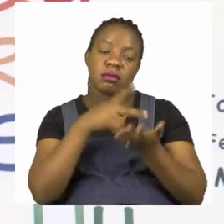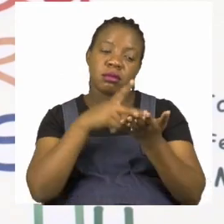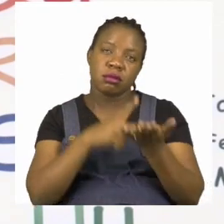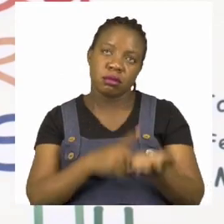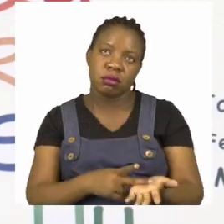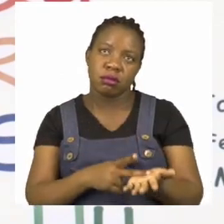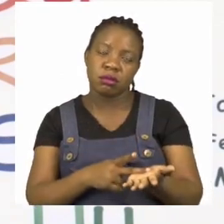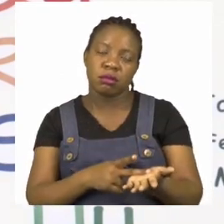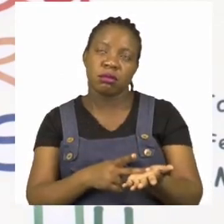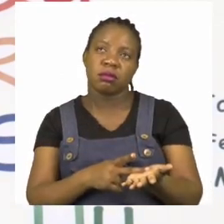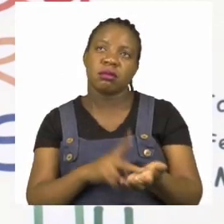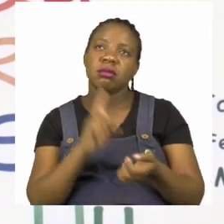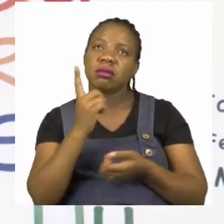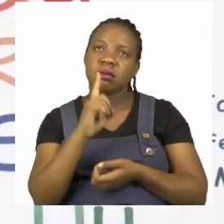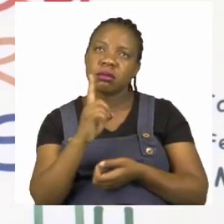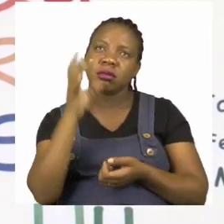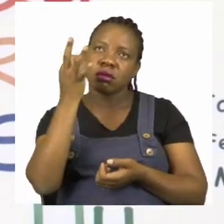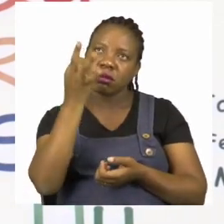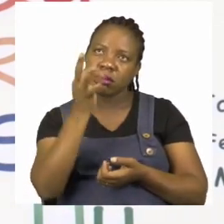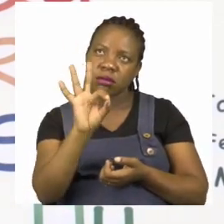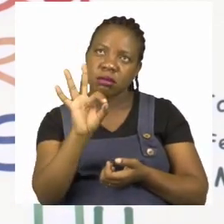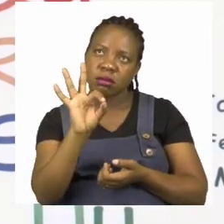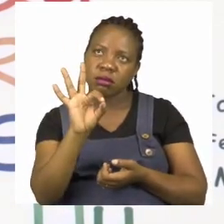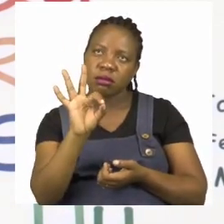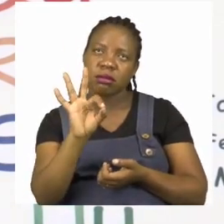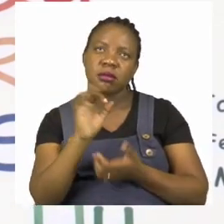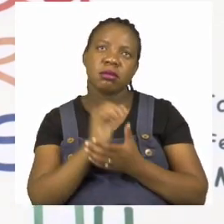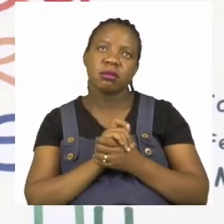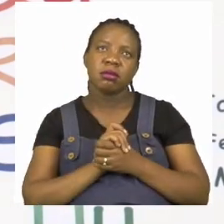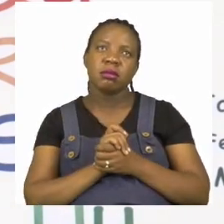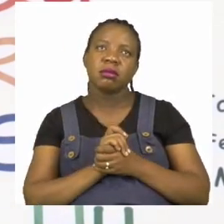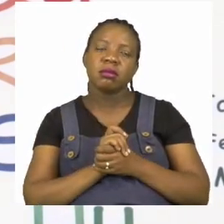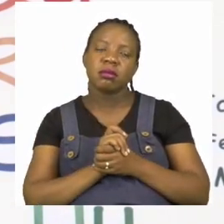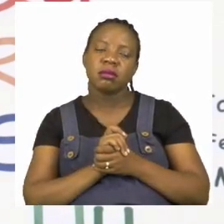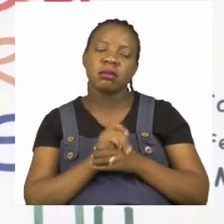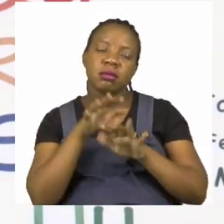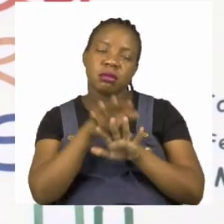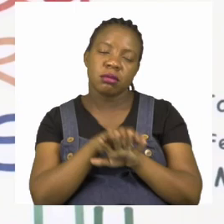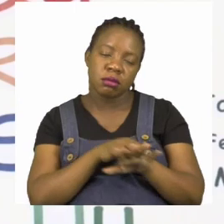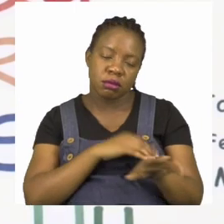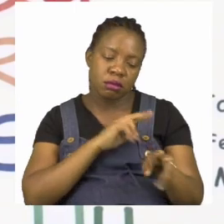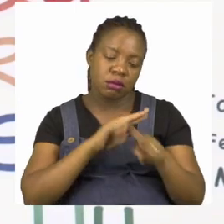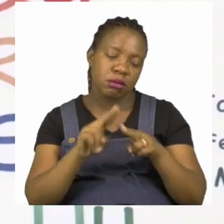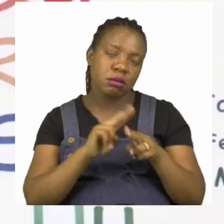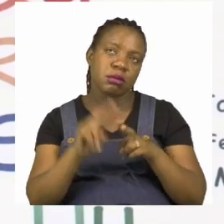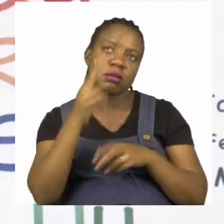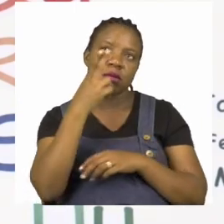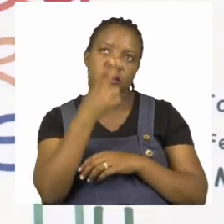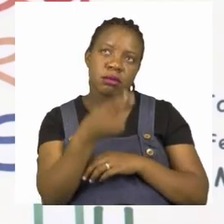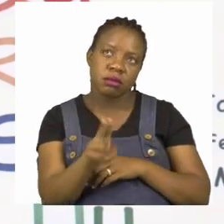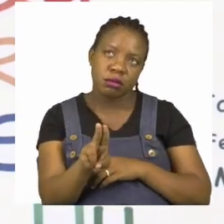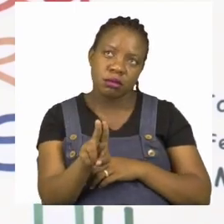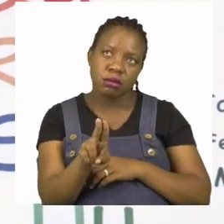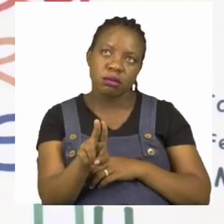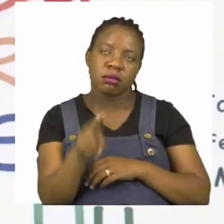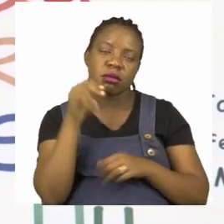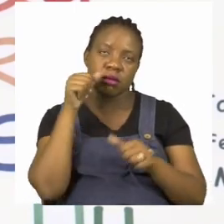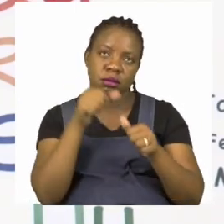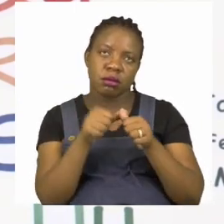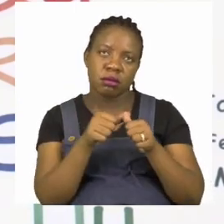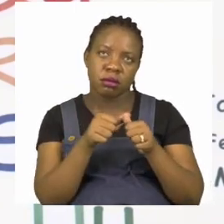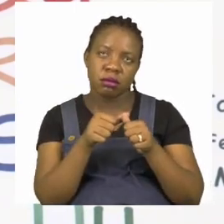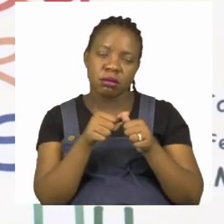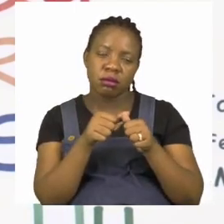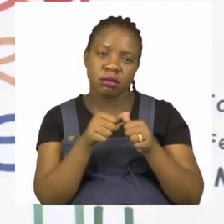is 9. So take your time with your place values. Remember how